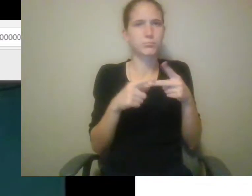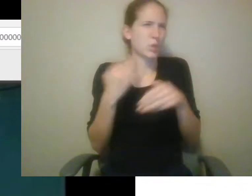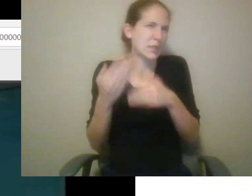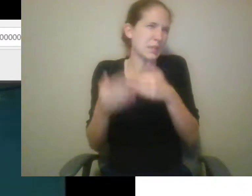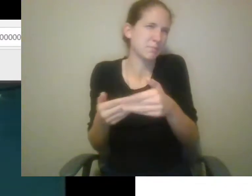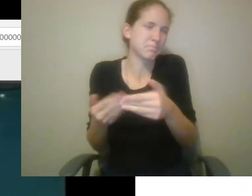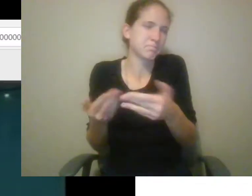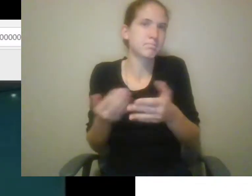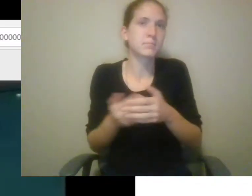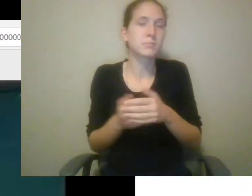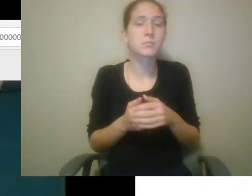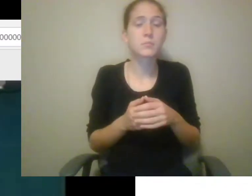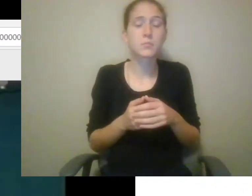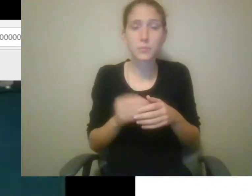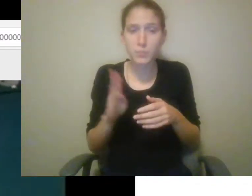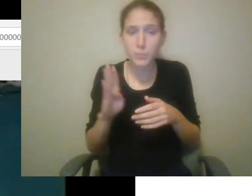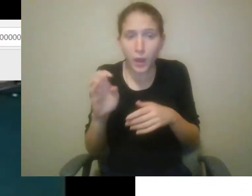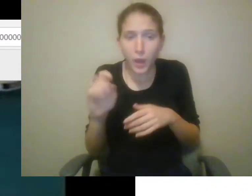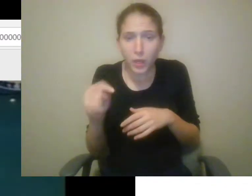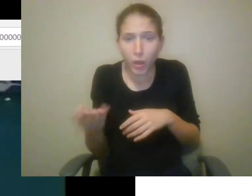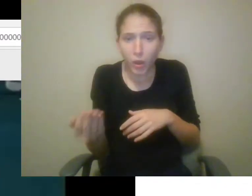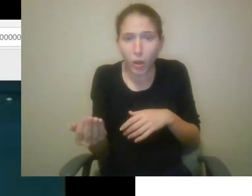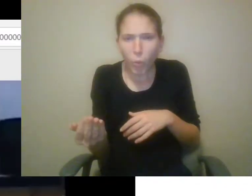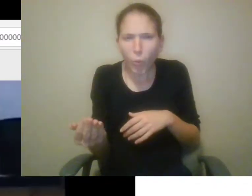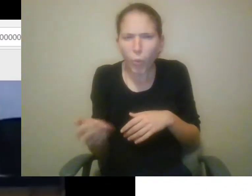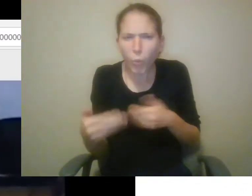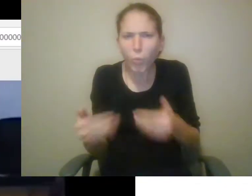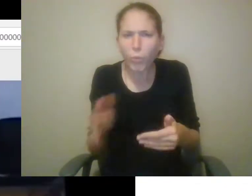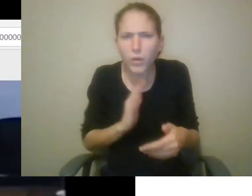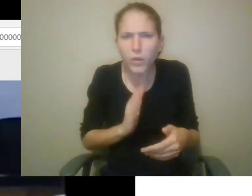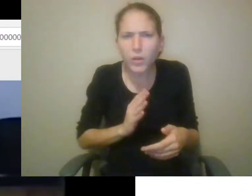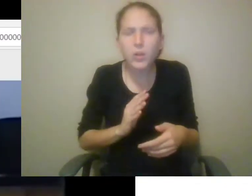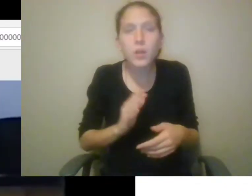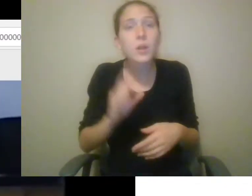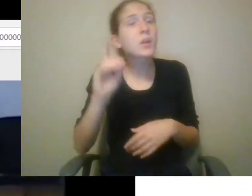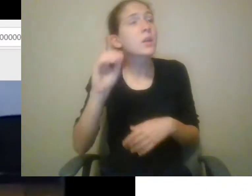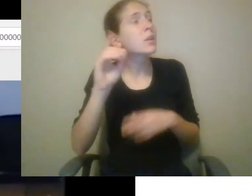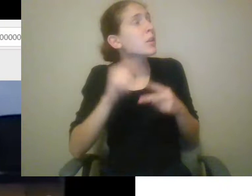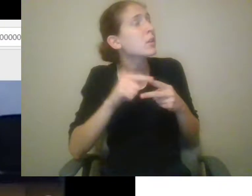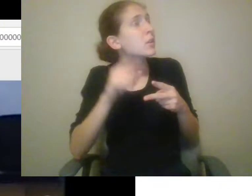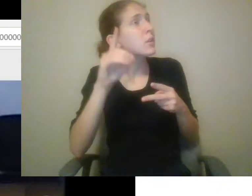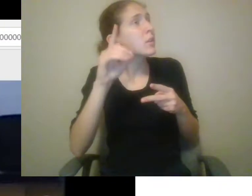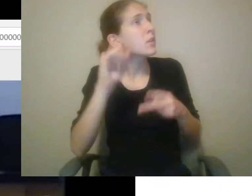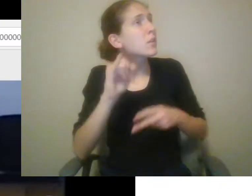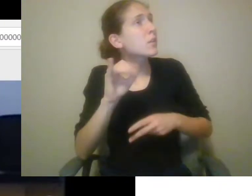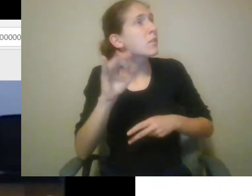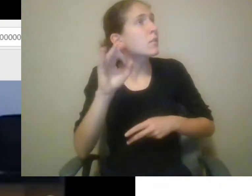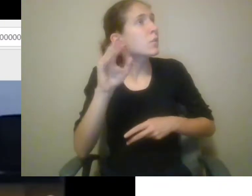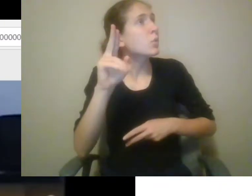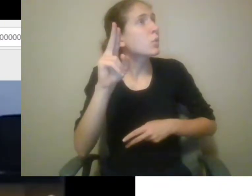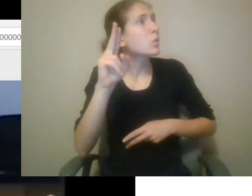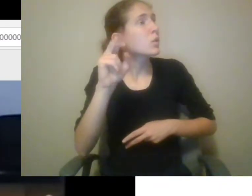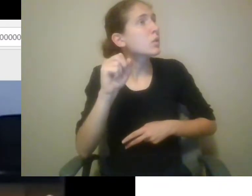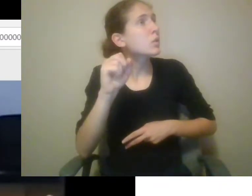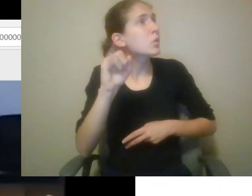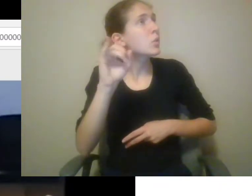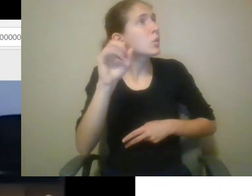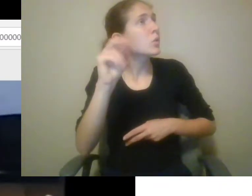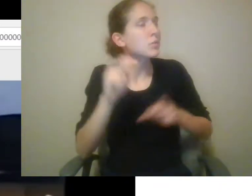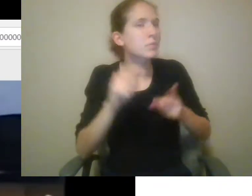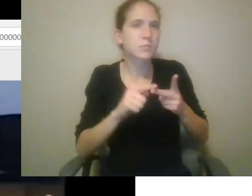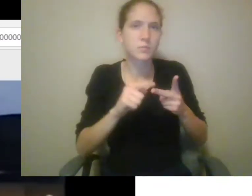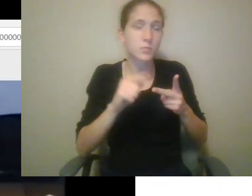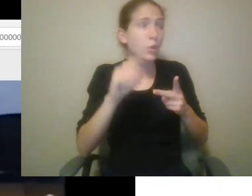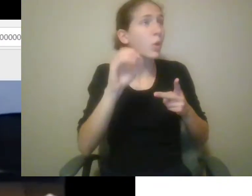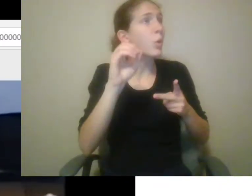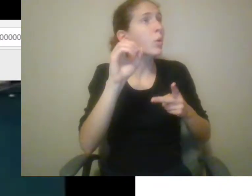One of them, yes, Beth? Oh, sorry, go ahead. Go ahead. Diffusion and asthma. All right, well, thank you. All right, I didn't know I was going to ask that, but since you said